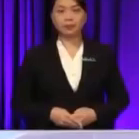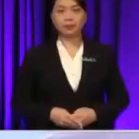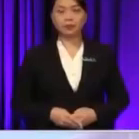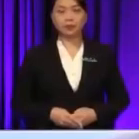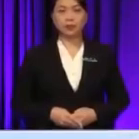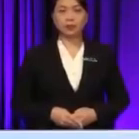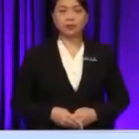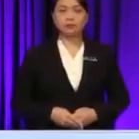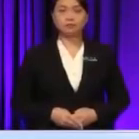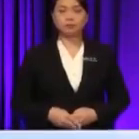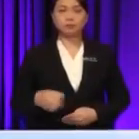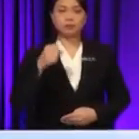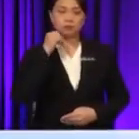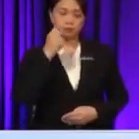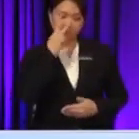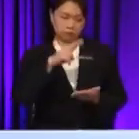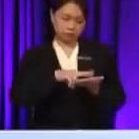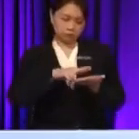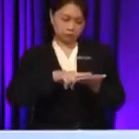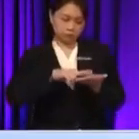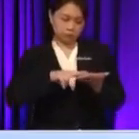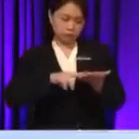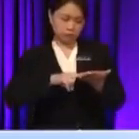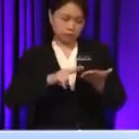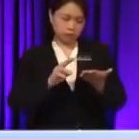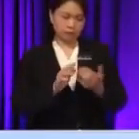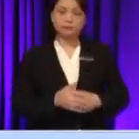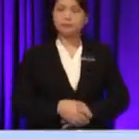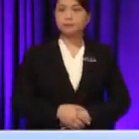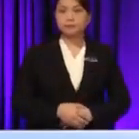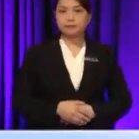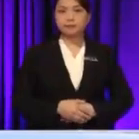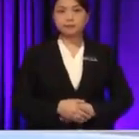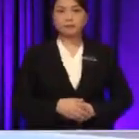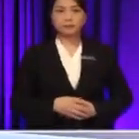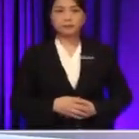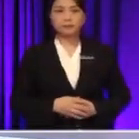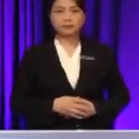Teenage shopping in the 21st century. On most Saturday mornings, you can find groups of young...